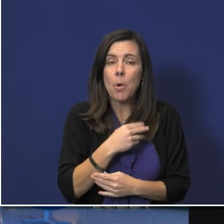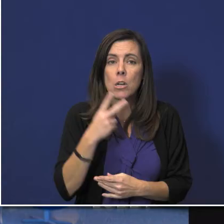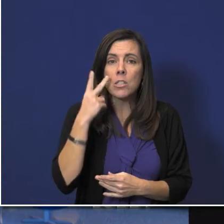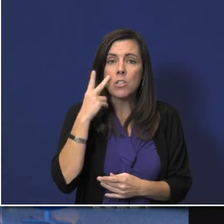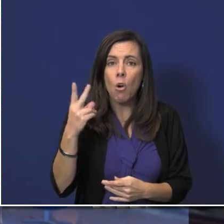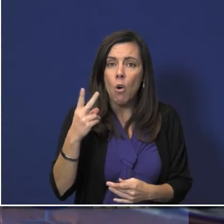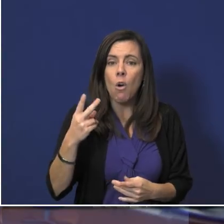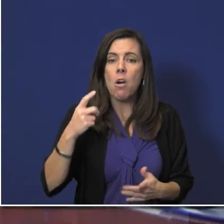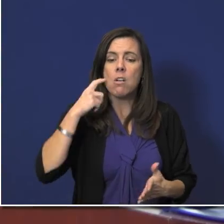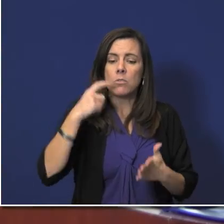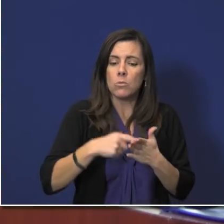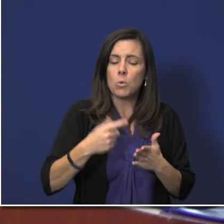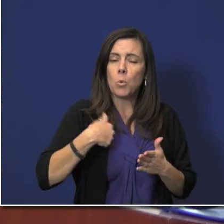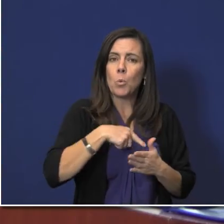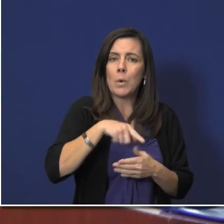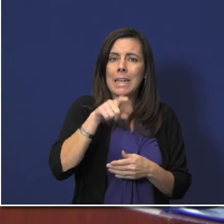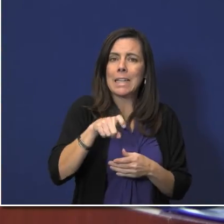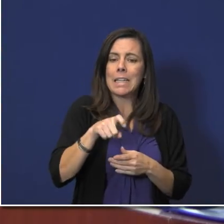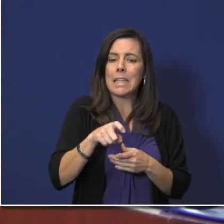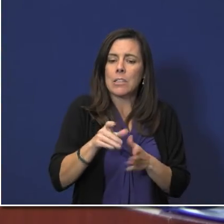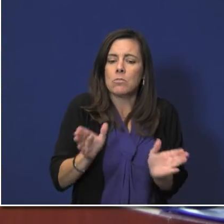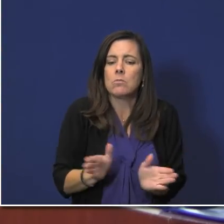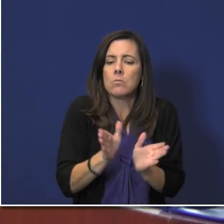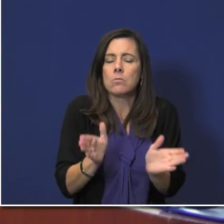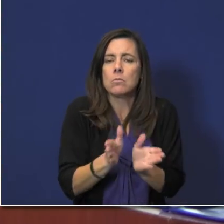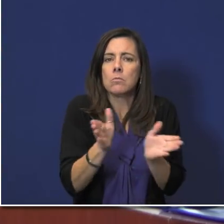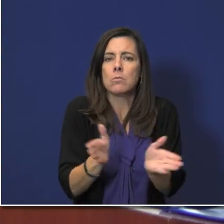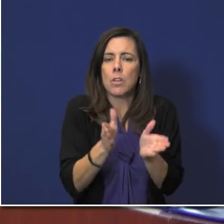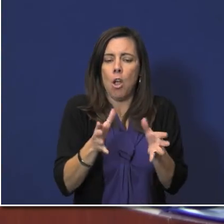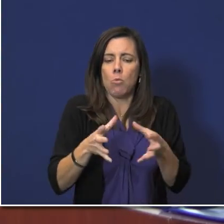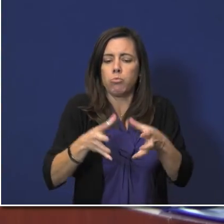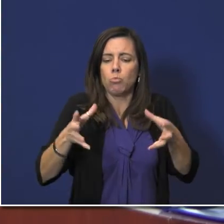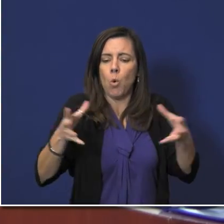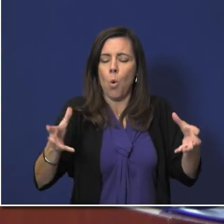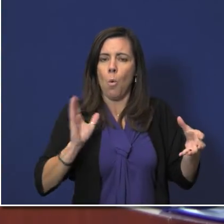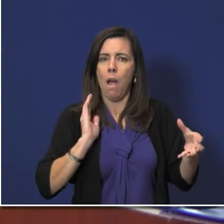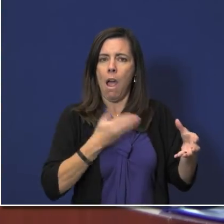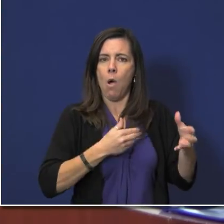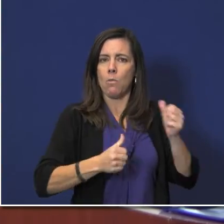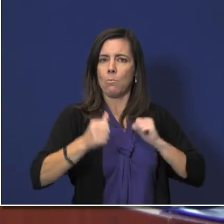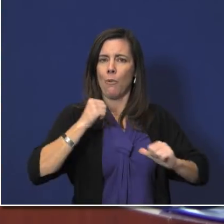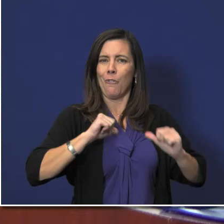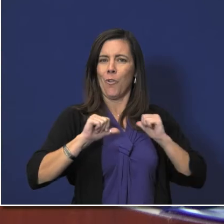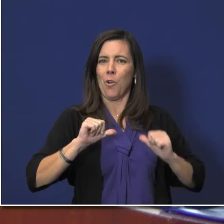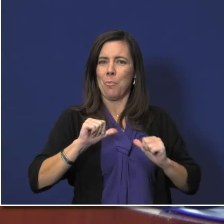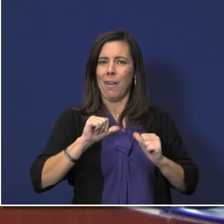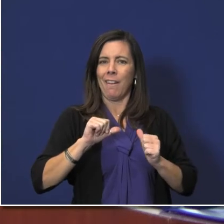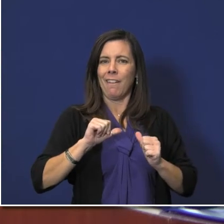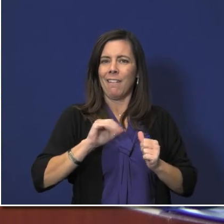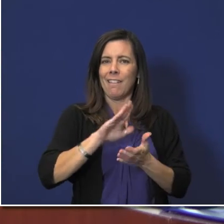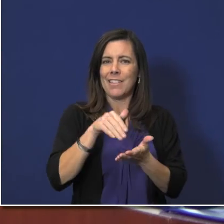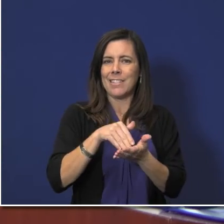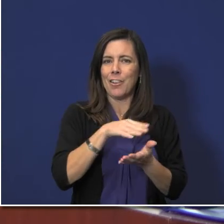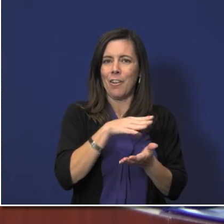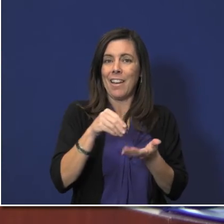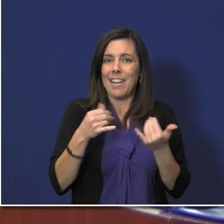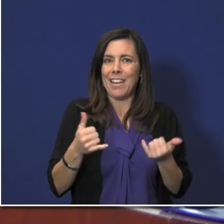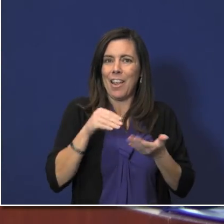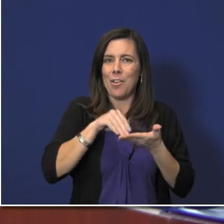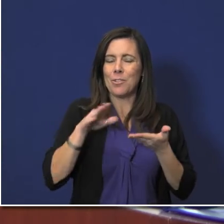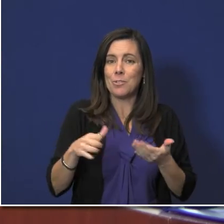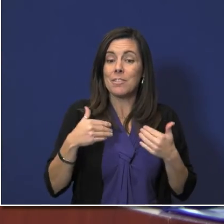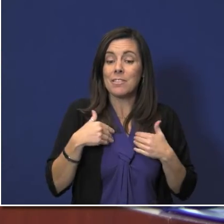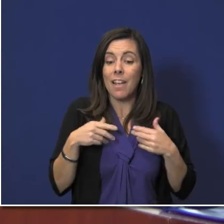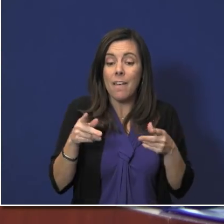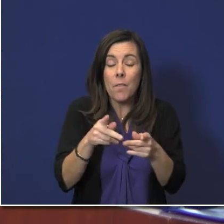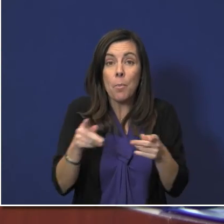to nurture and grow our performing arts for our students. And I'm so excited for students to have a facility like